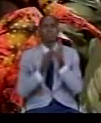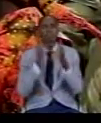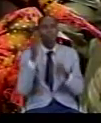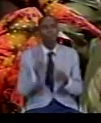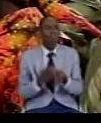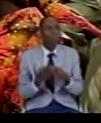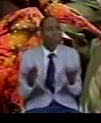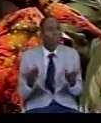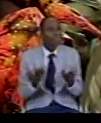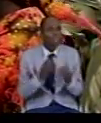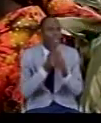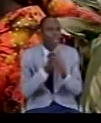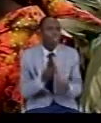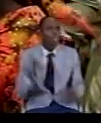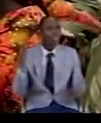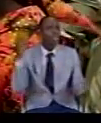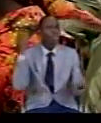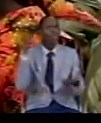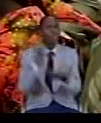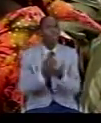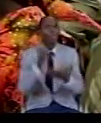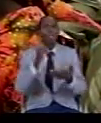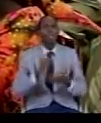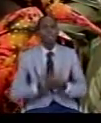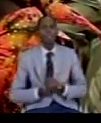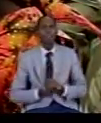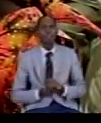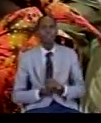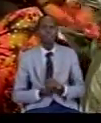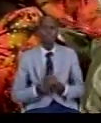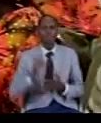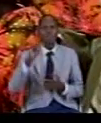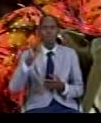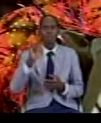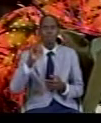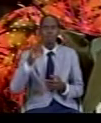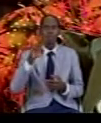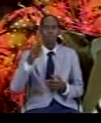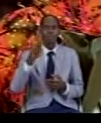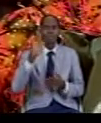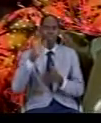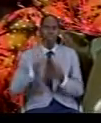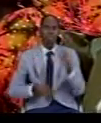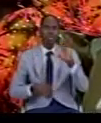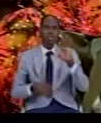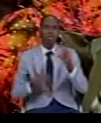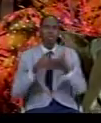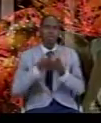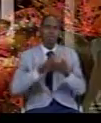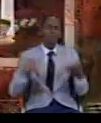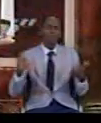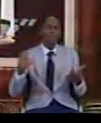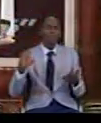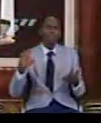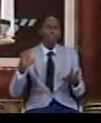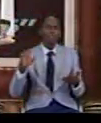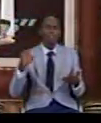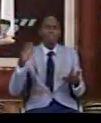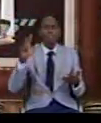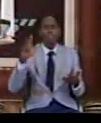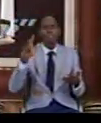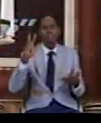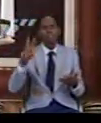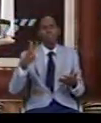get any amen from the church? Yeah. Mark chapter 8, and I'm reading here from verse